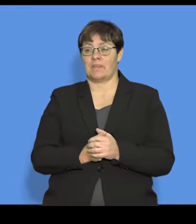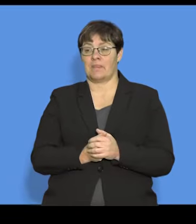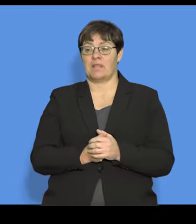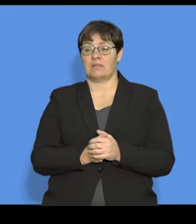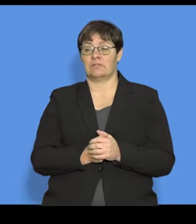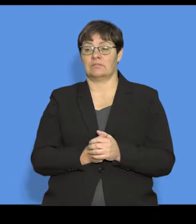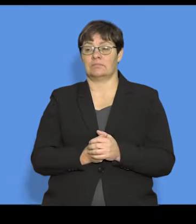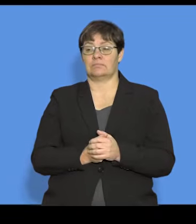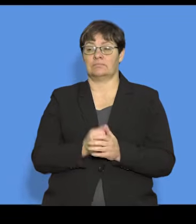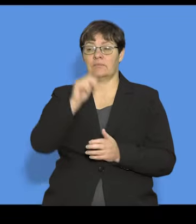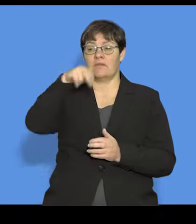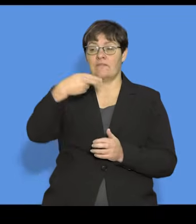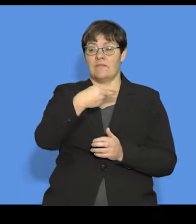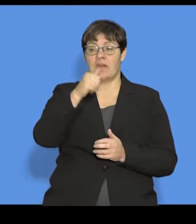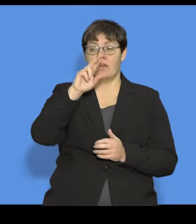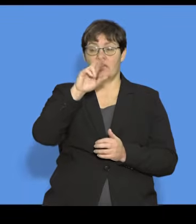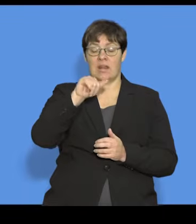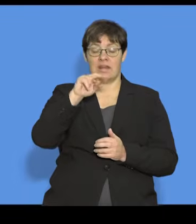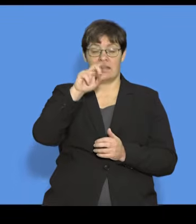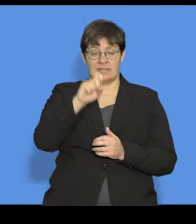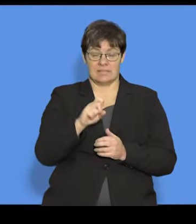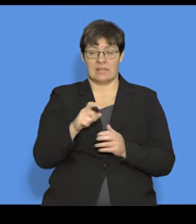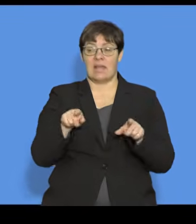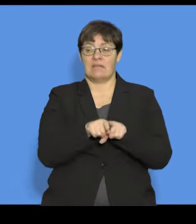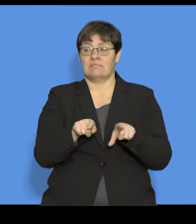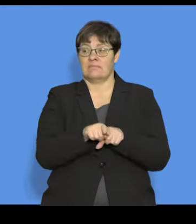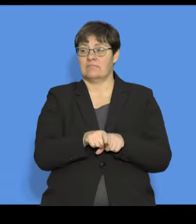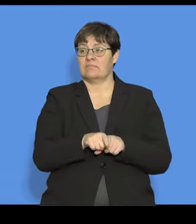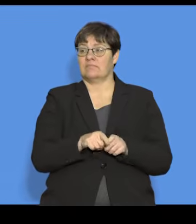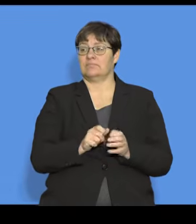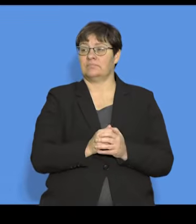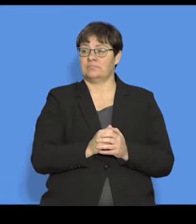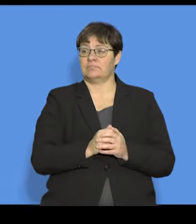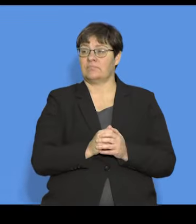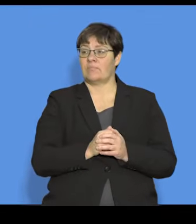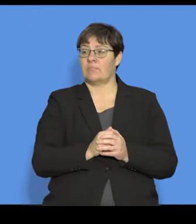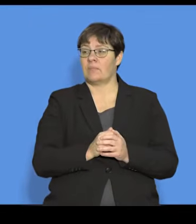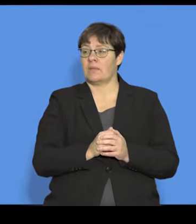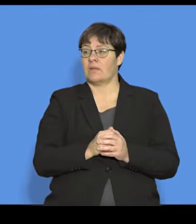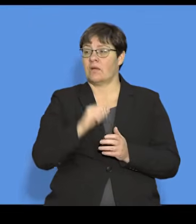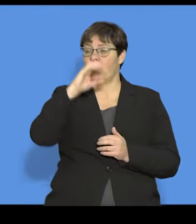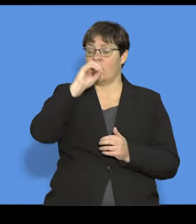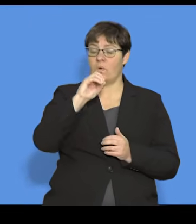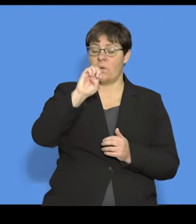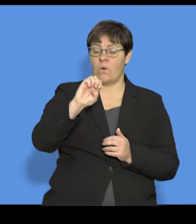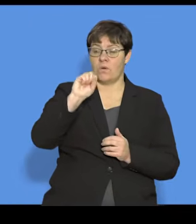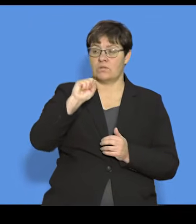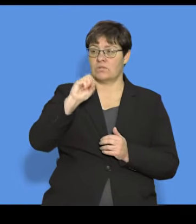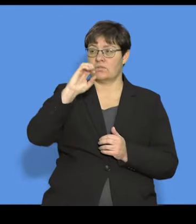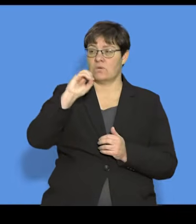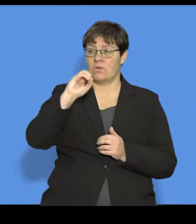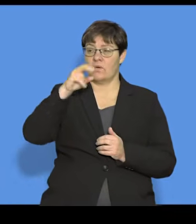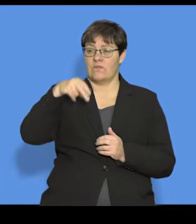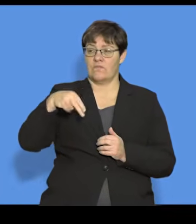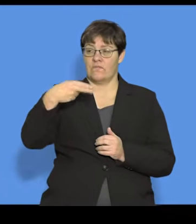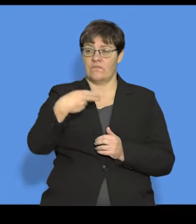We then move from the mouth into the pharynx and the esophagus. So when we look at the pharynx here, and then we look at the tube that